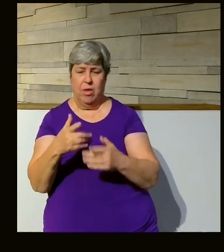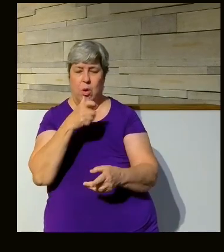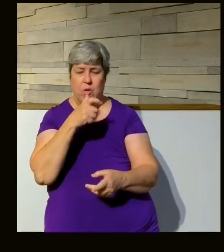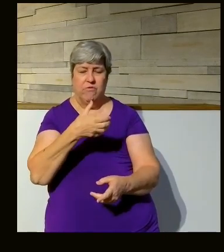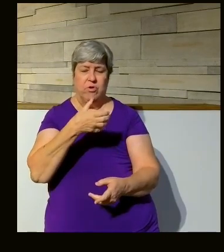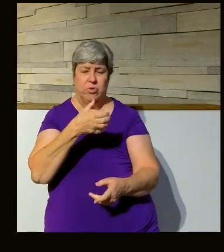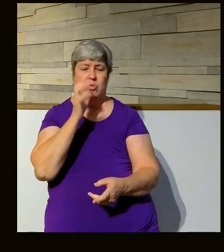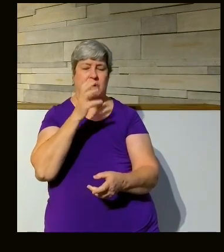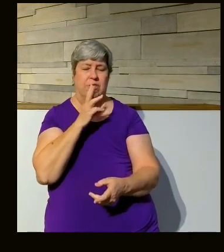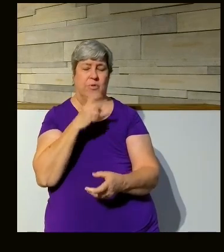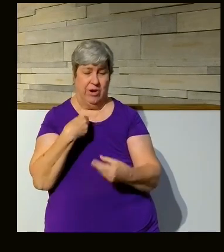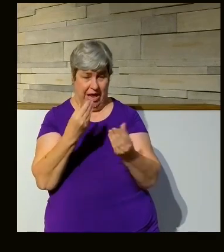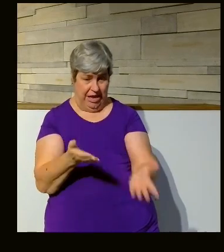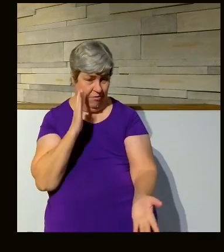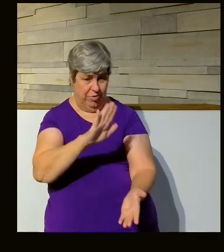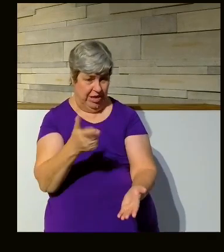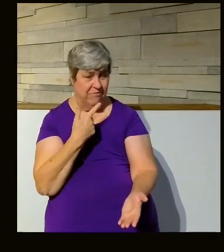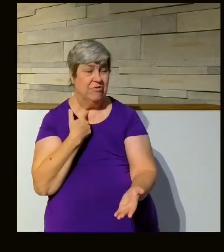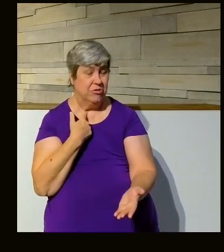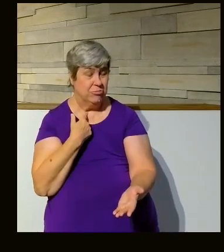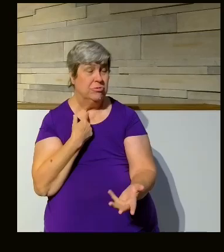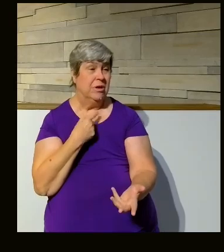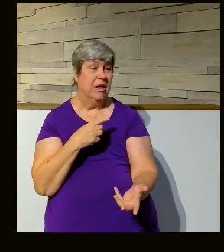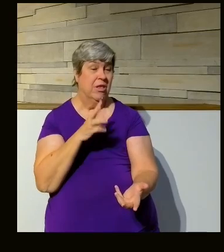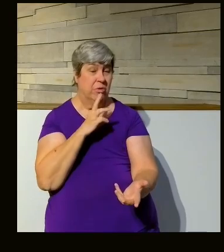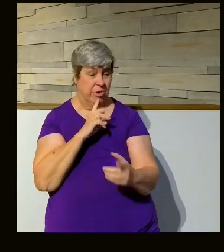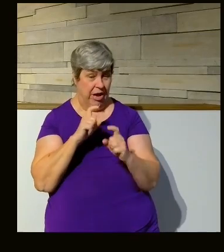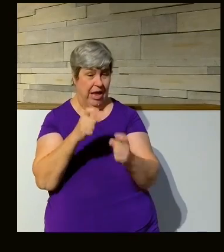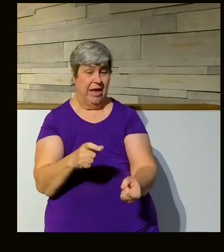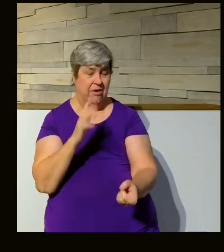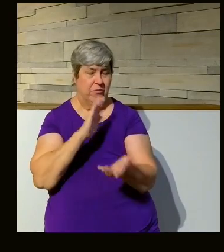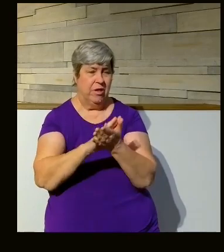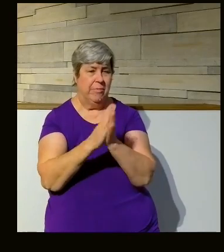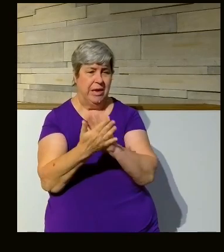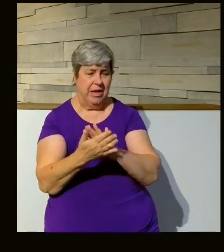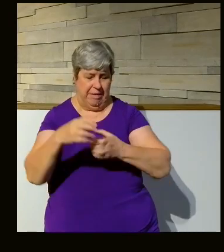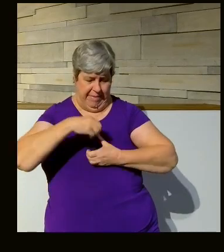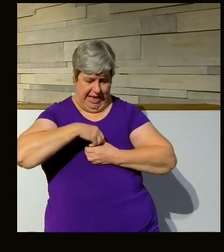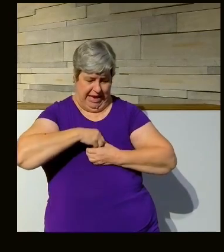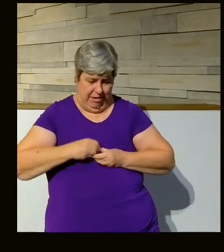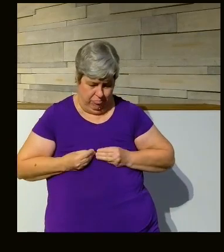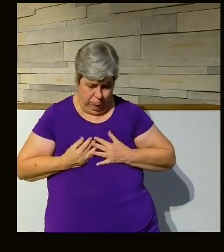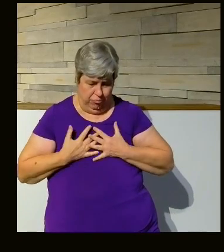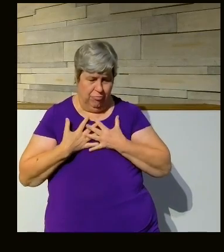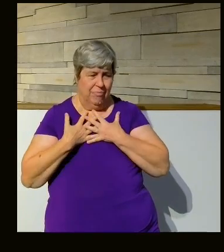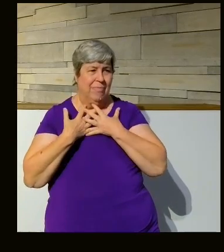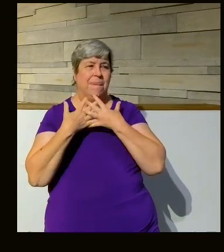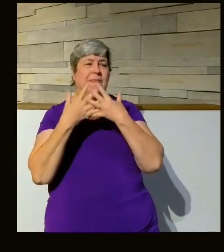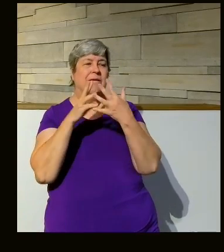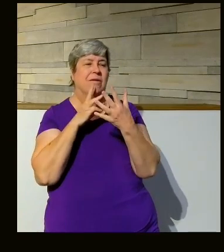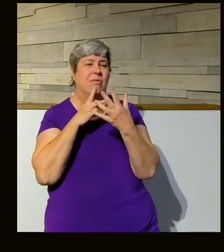drinks the water I give them will never thirst. Indeed, the water I give them will become in them a spring of water welling